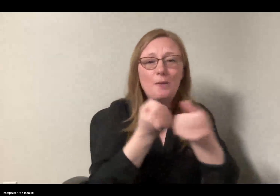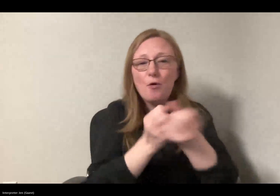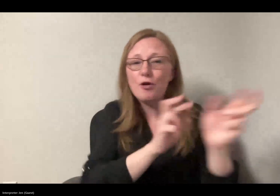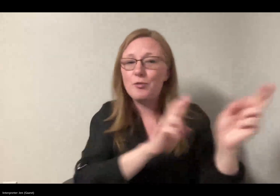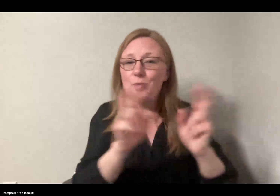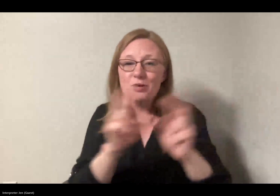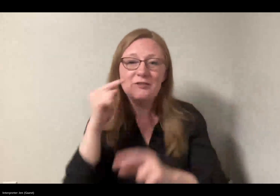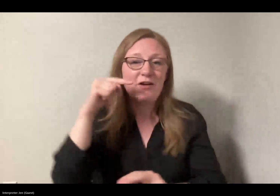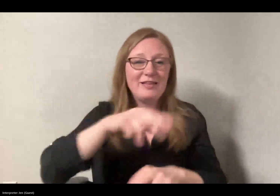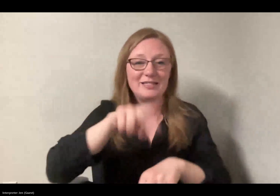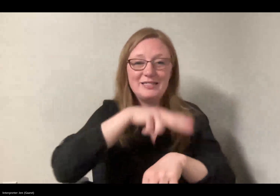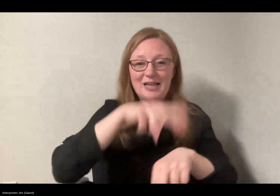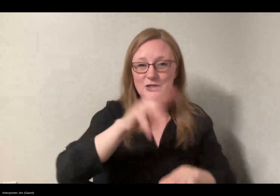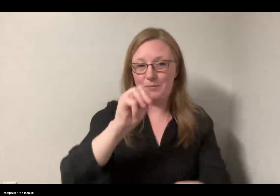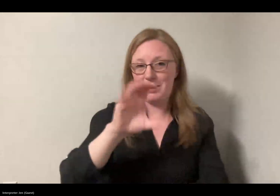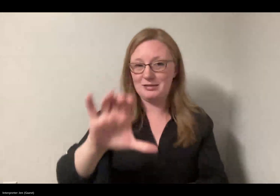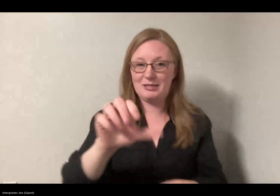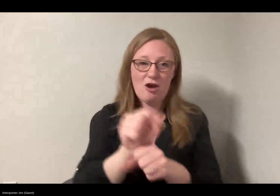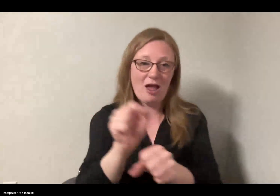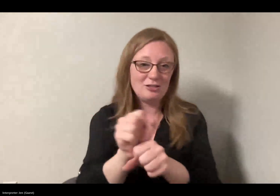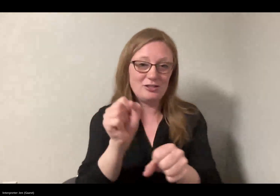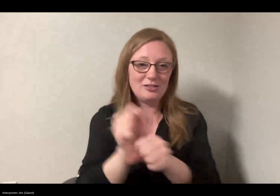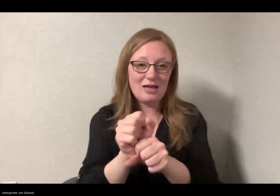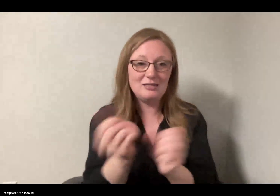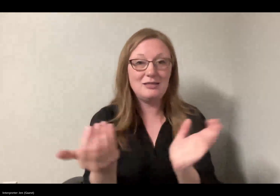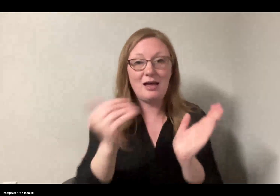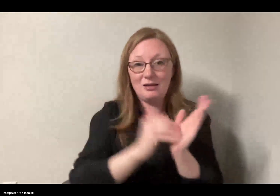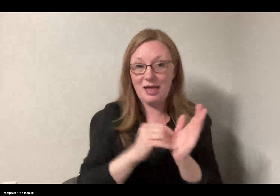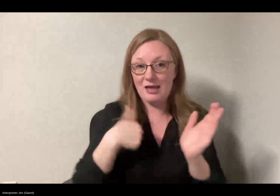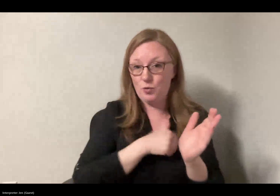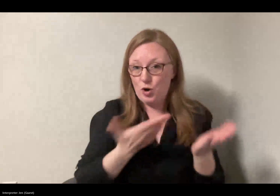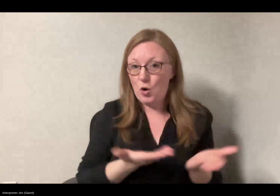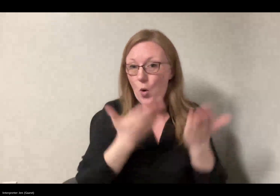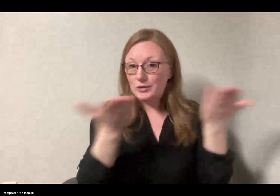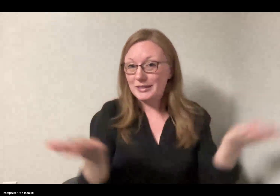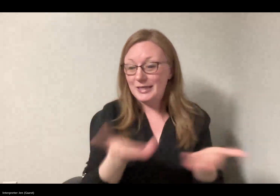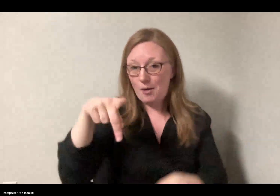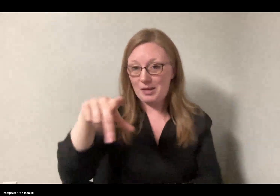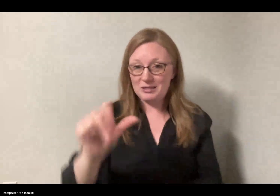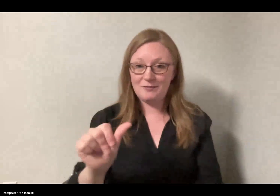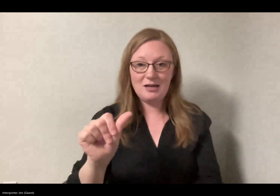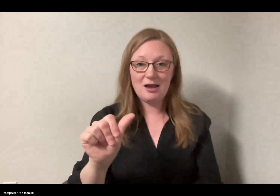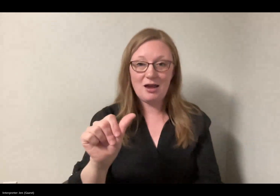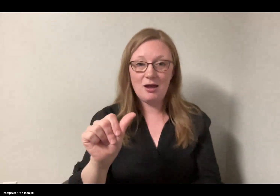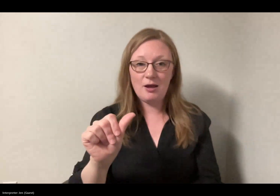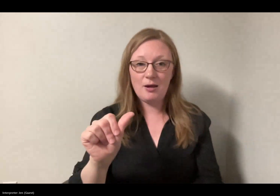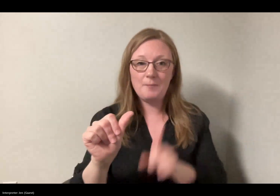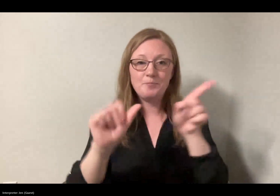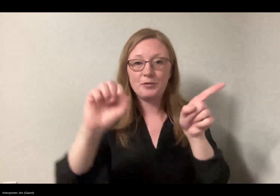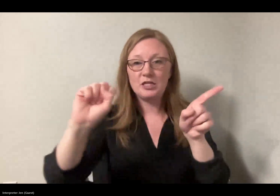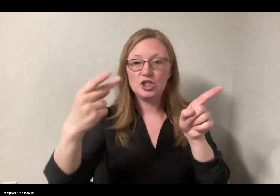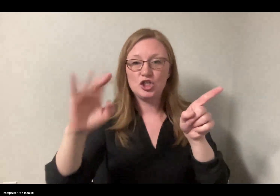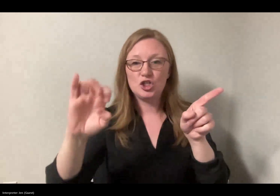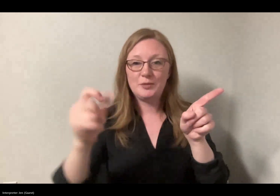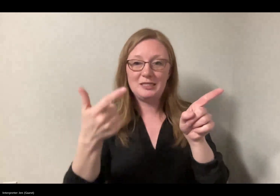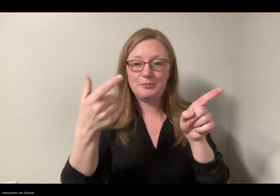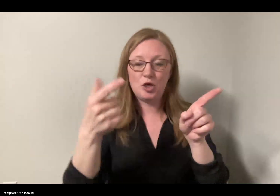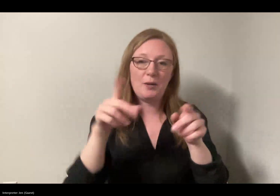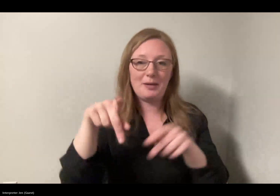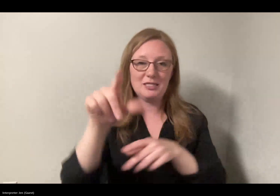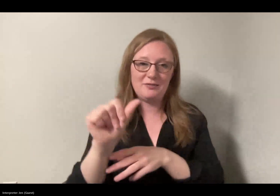preparation for the National Mass Care exercise, which again, we are hosting here in Pennsylvania, down in Shippensburg, Pennsylvania,